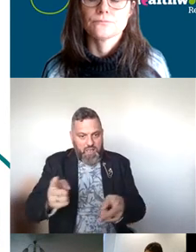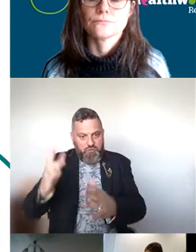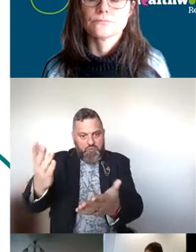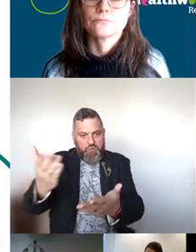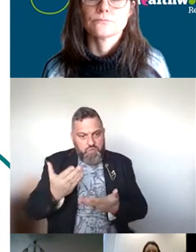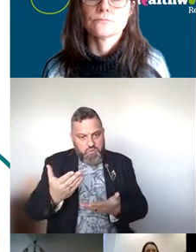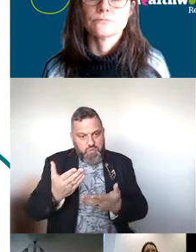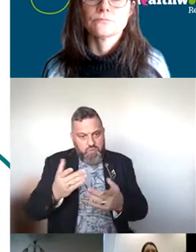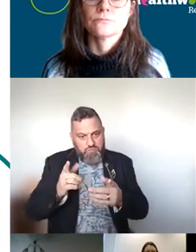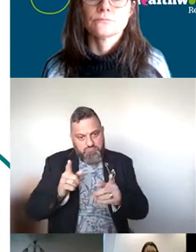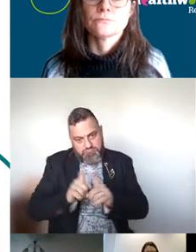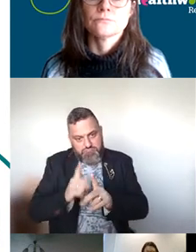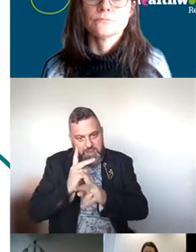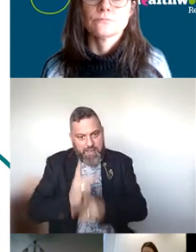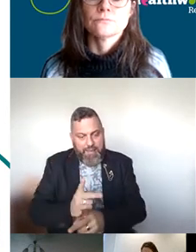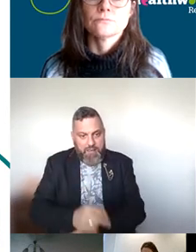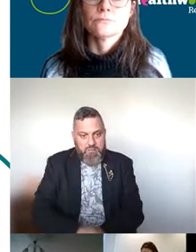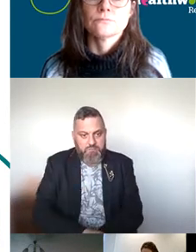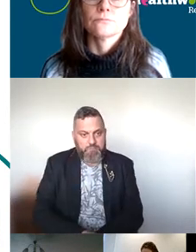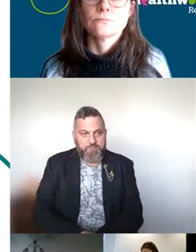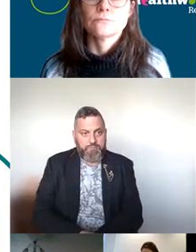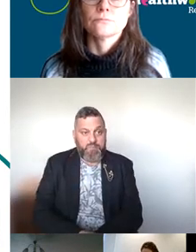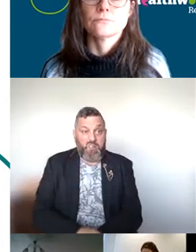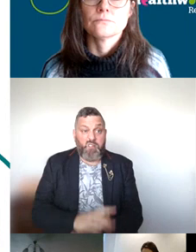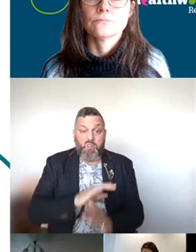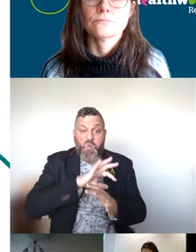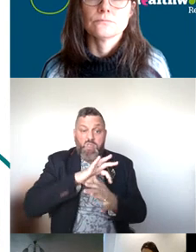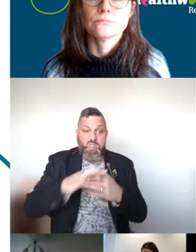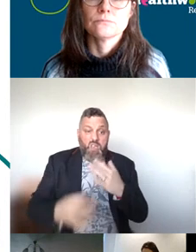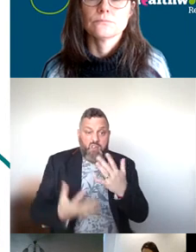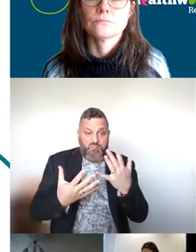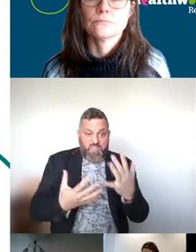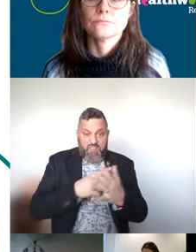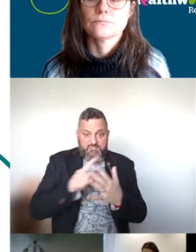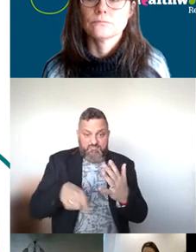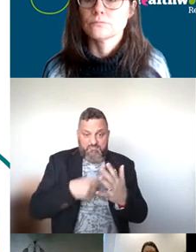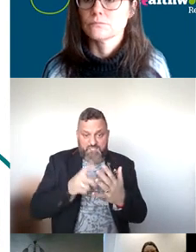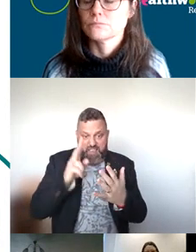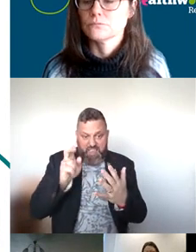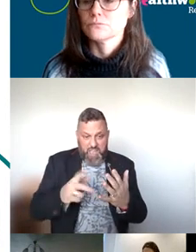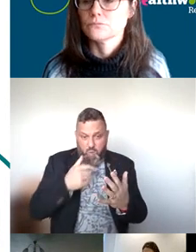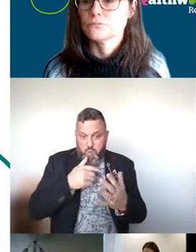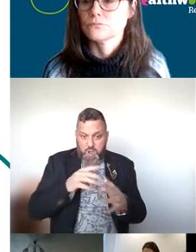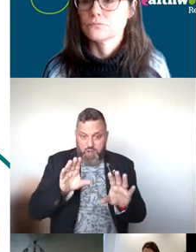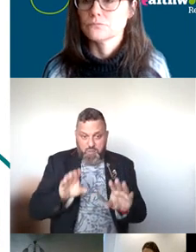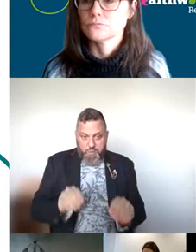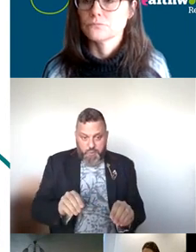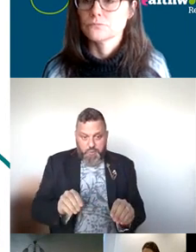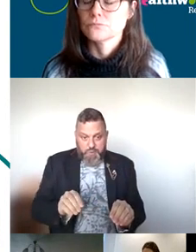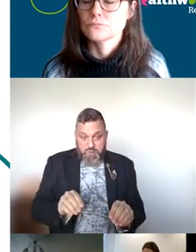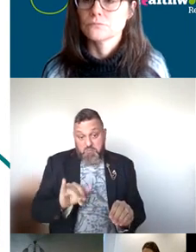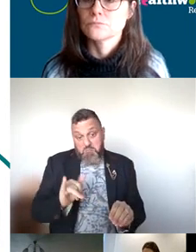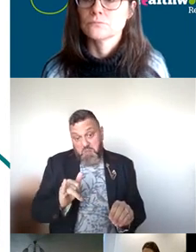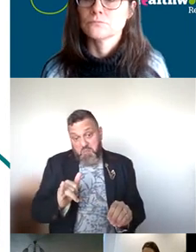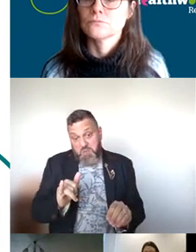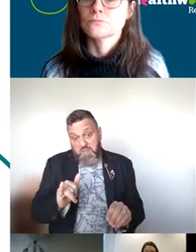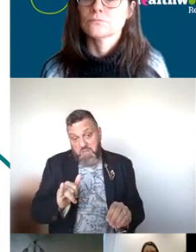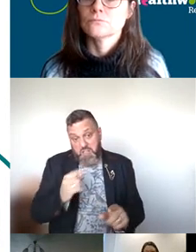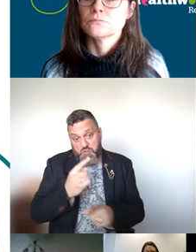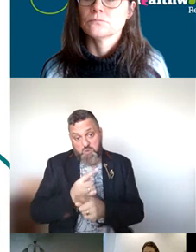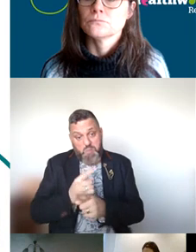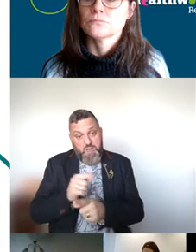provided. So those are the five thematic areas. I'm going to stop at this point and maybe come back to next steps